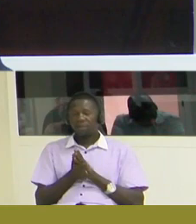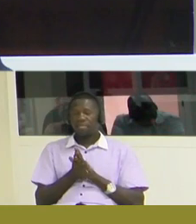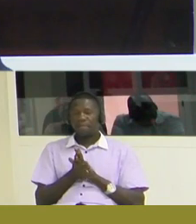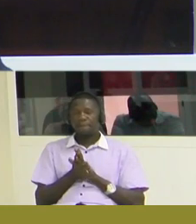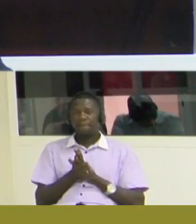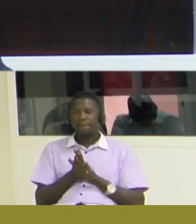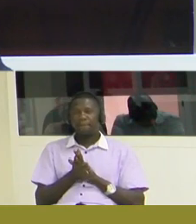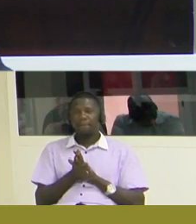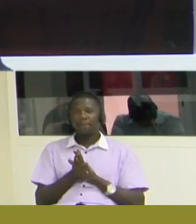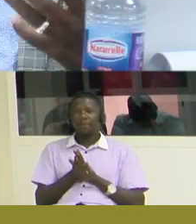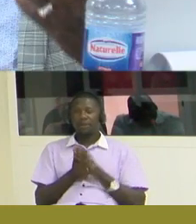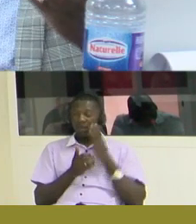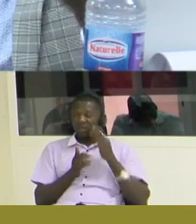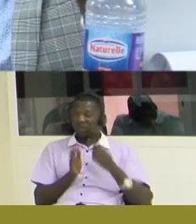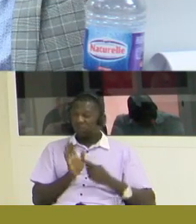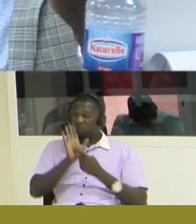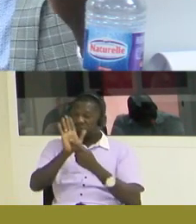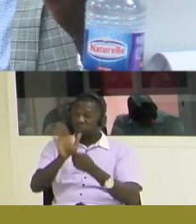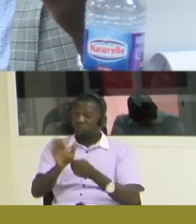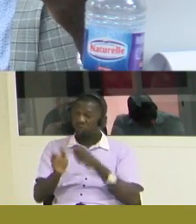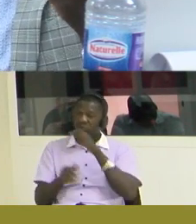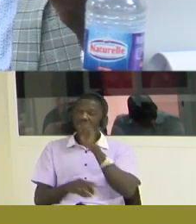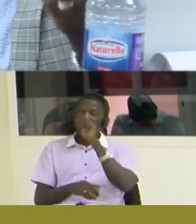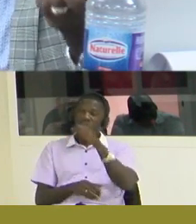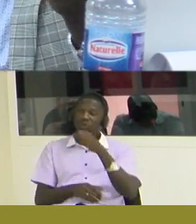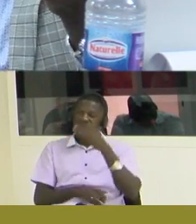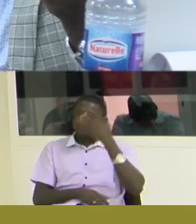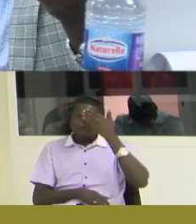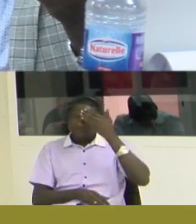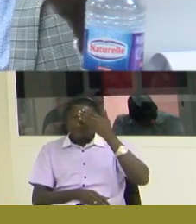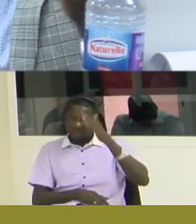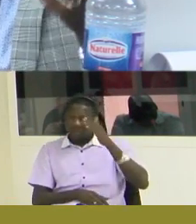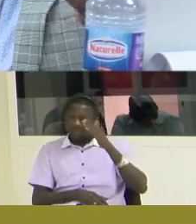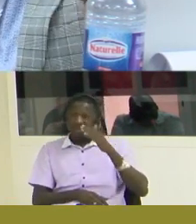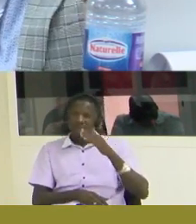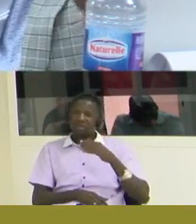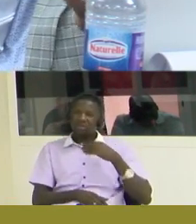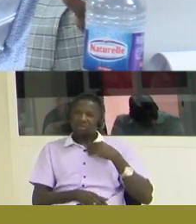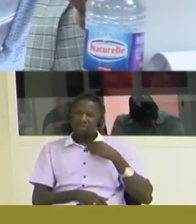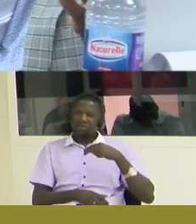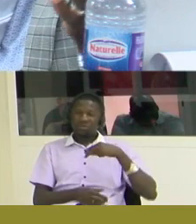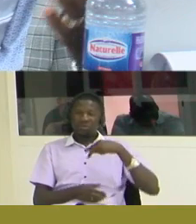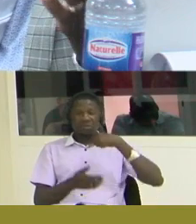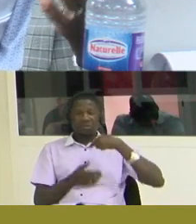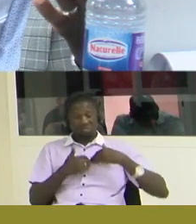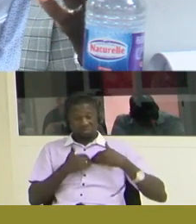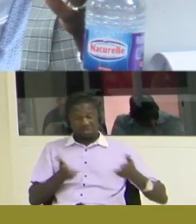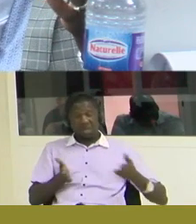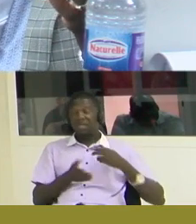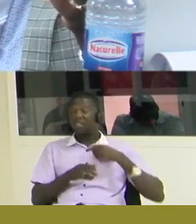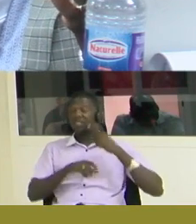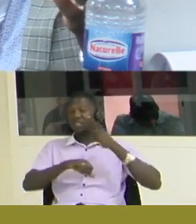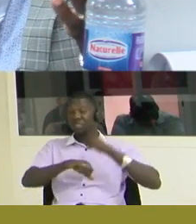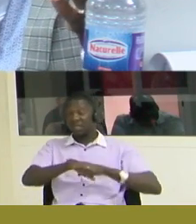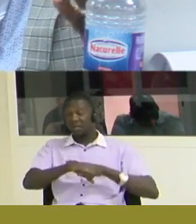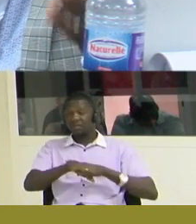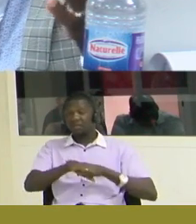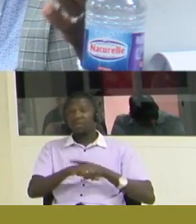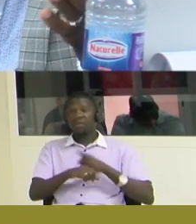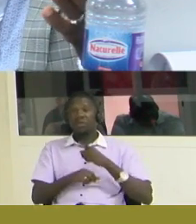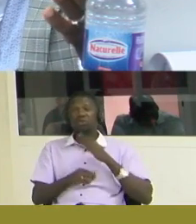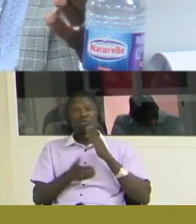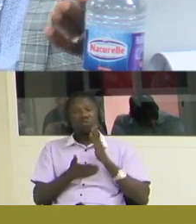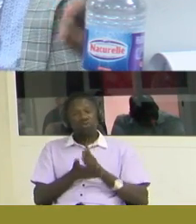impact your moral uprightness at the time to